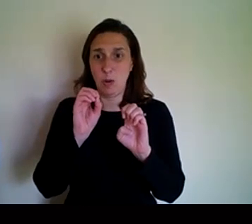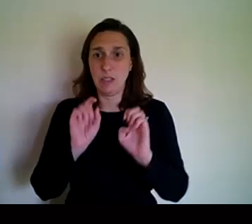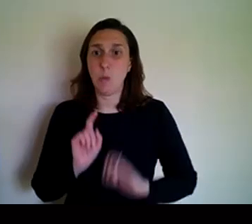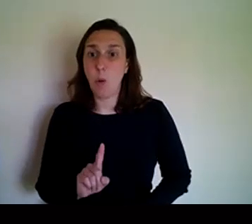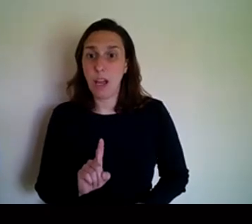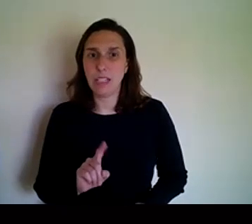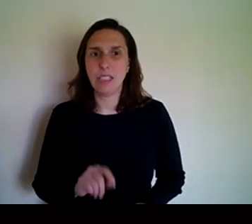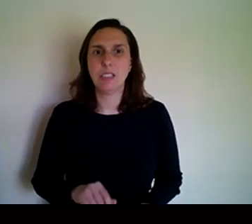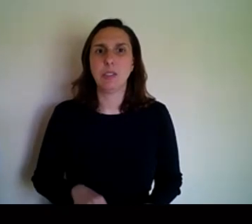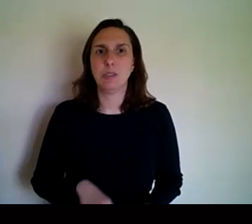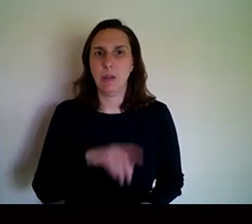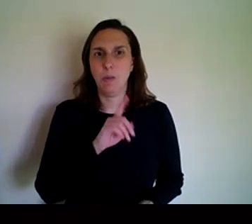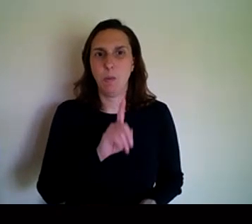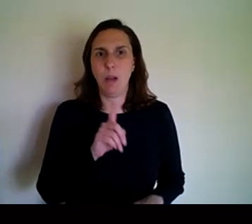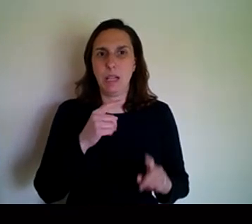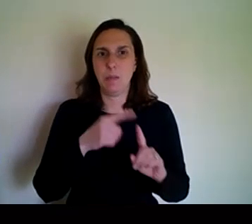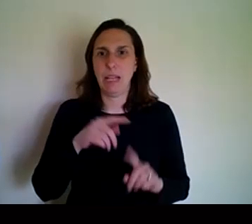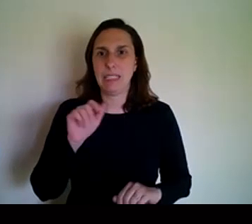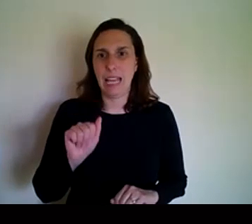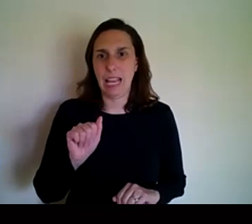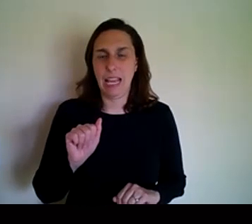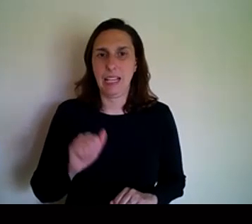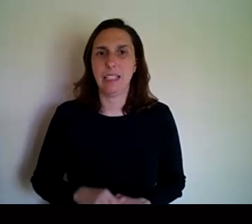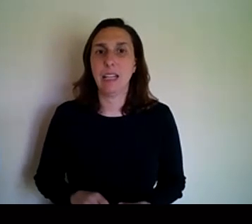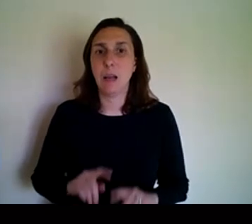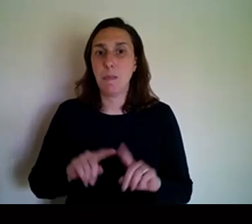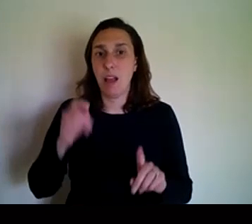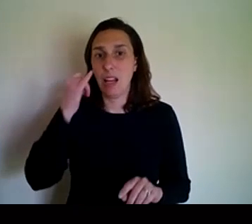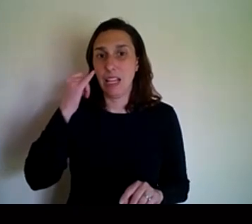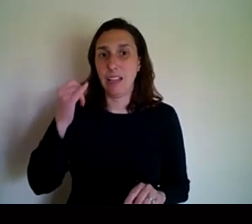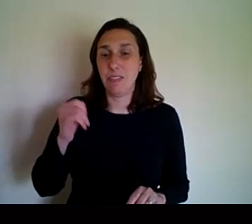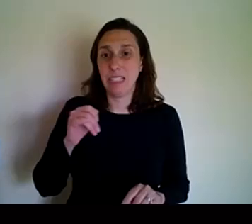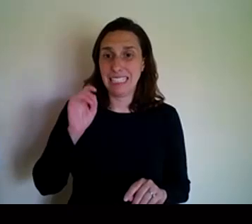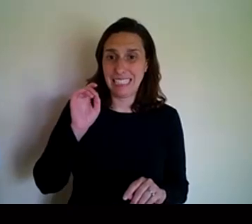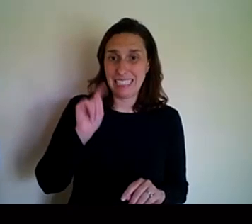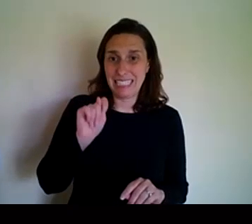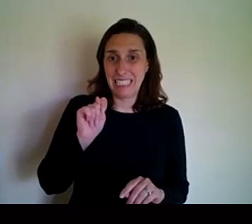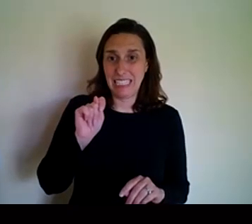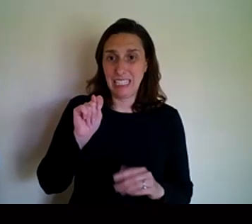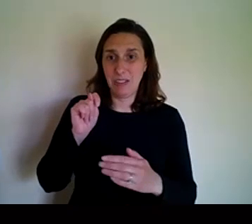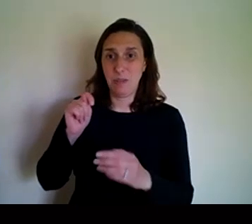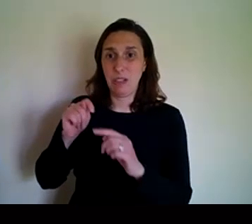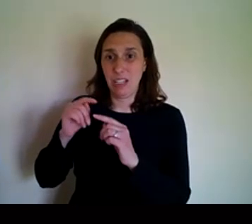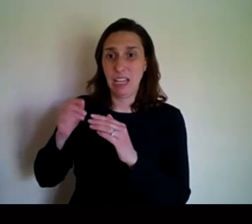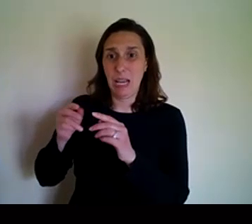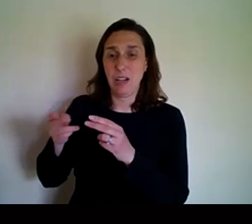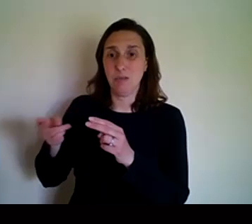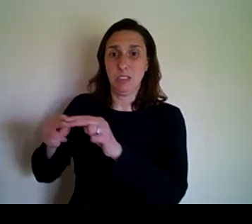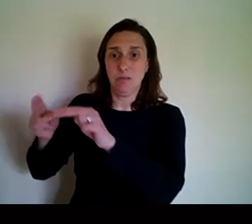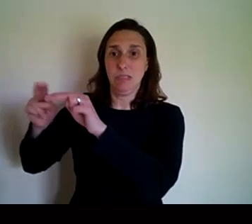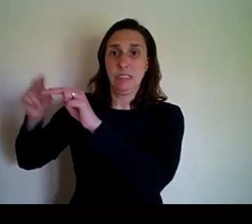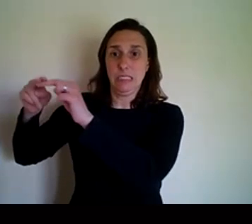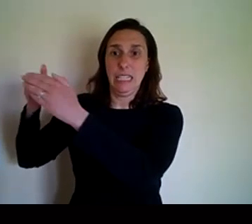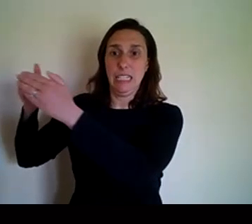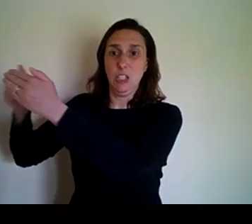a. Now, if t were to go towards infinity, t were to keep getting bigger and bigger and bigger